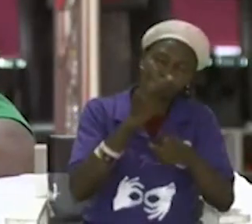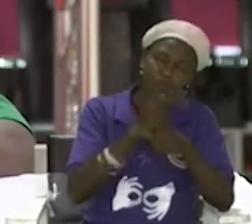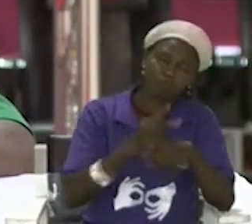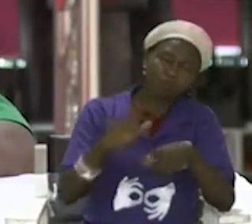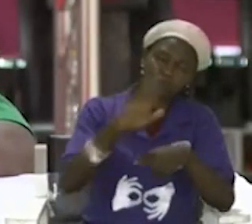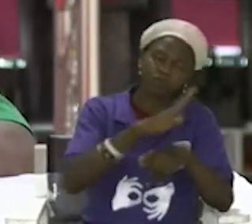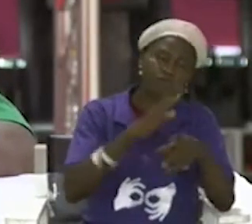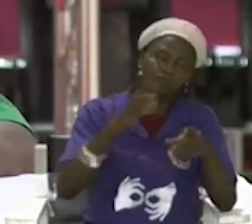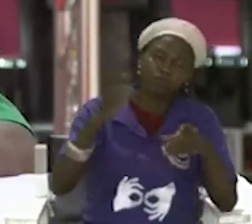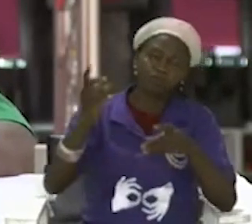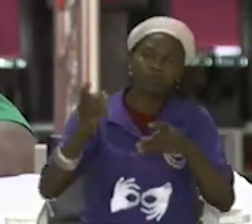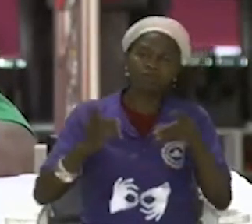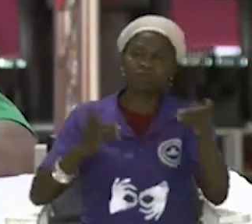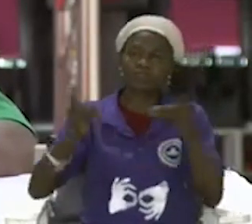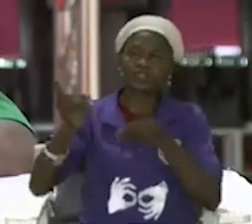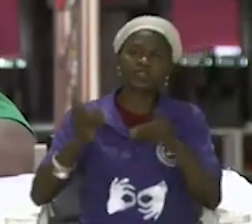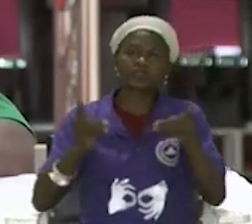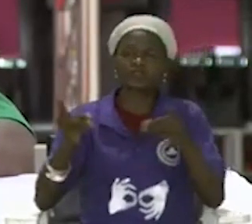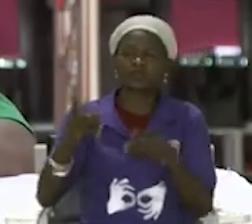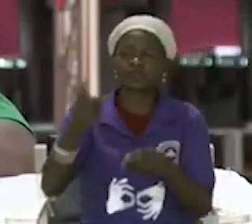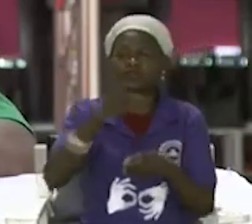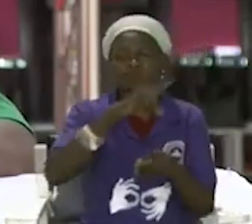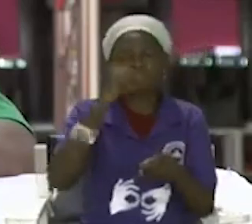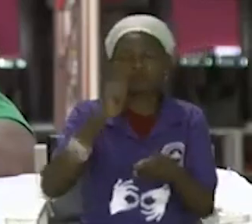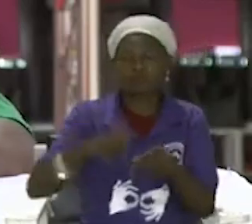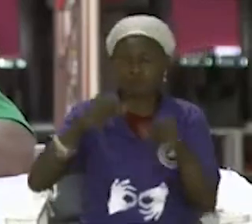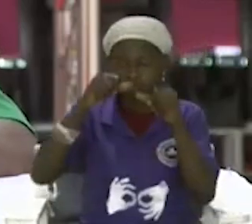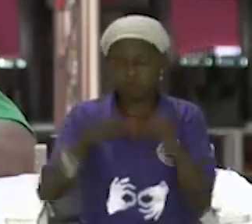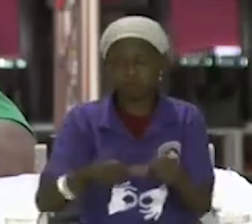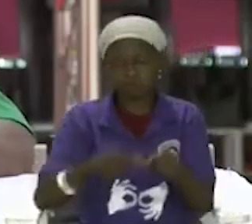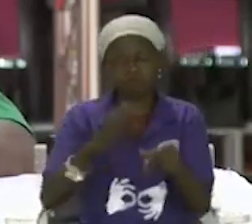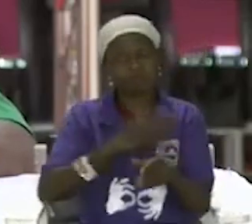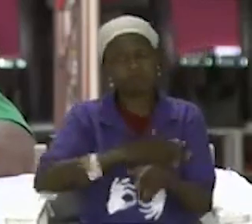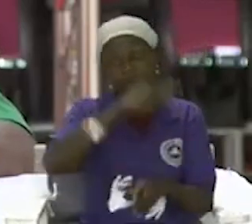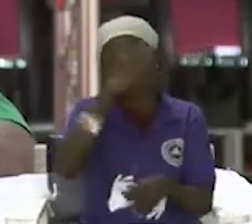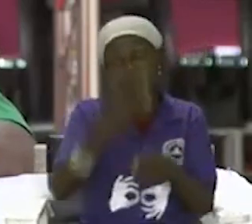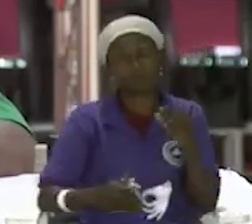dominion, you must remain totally